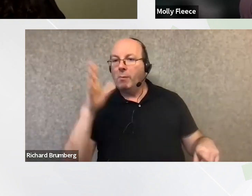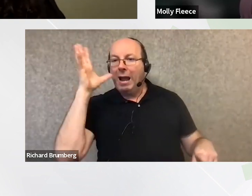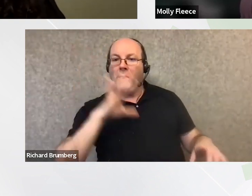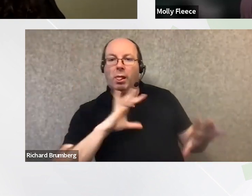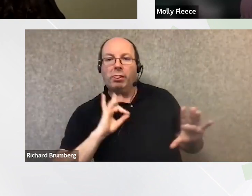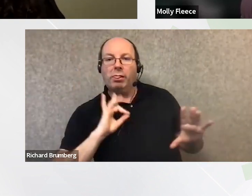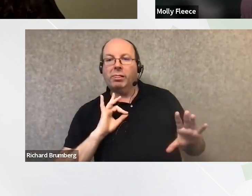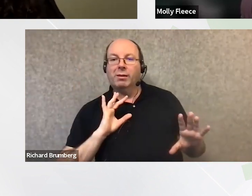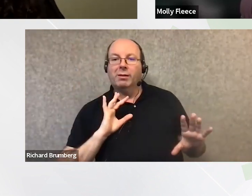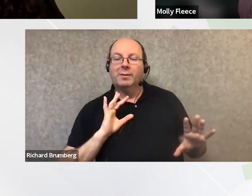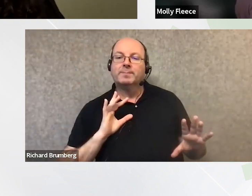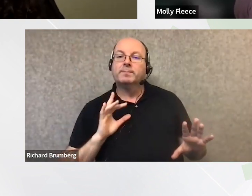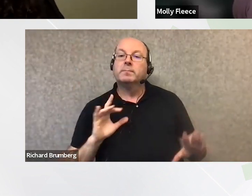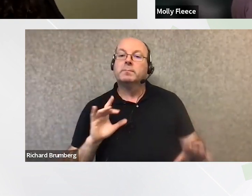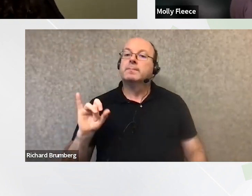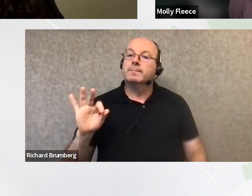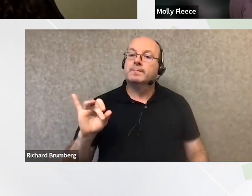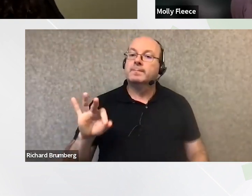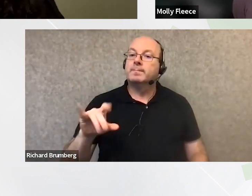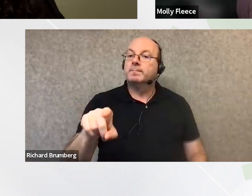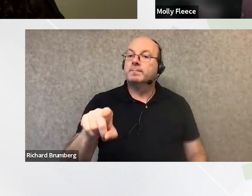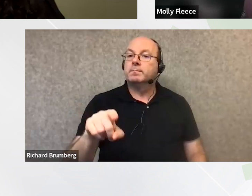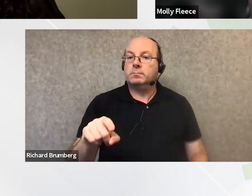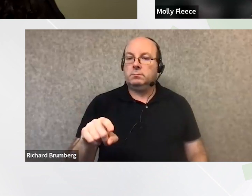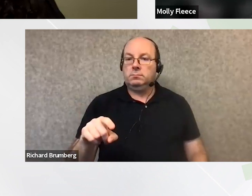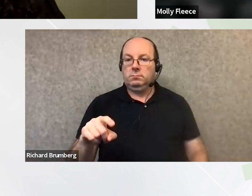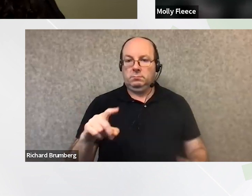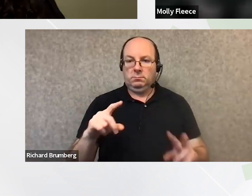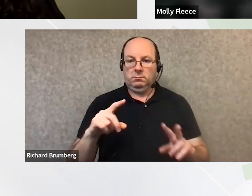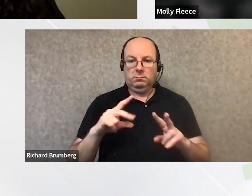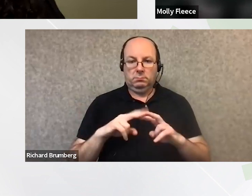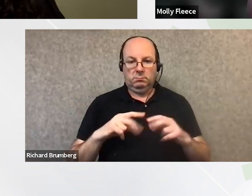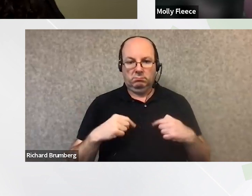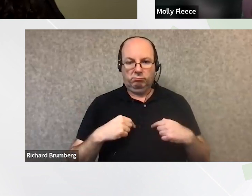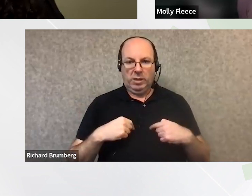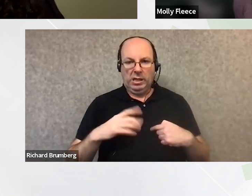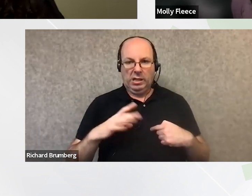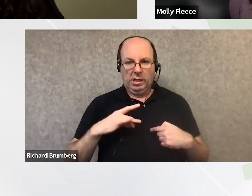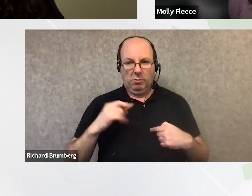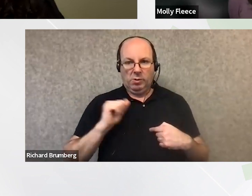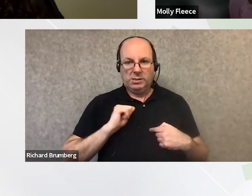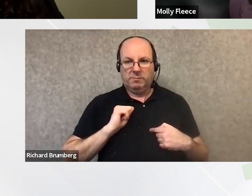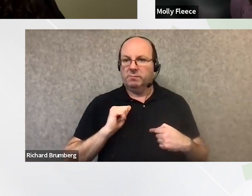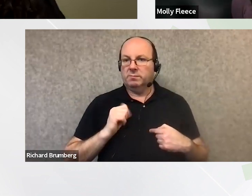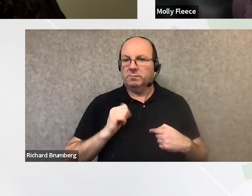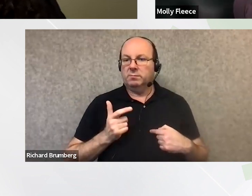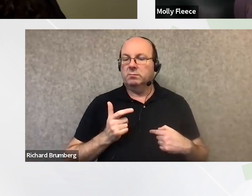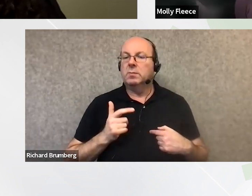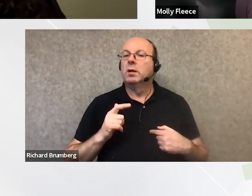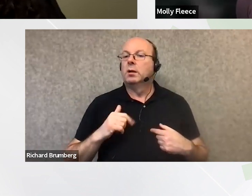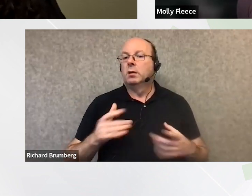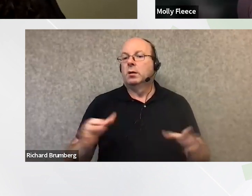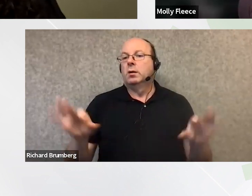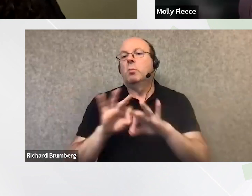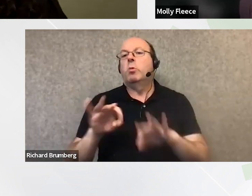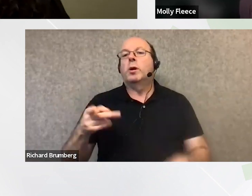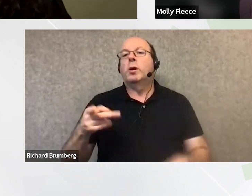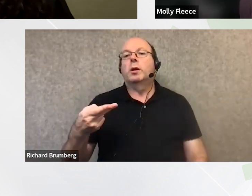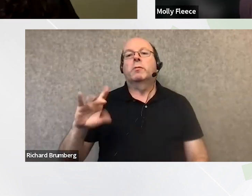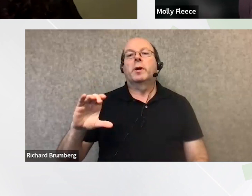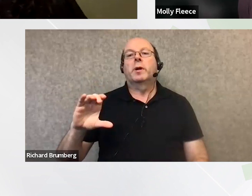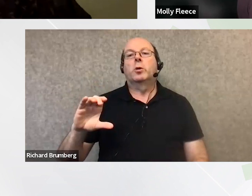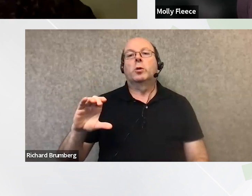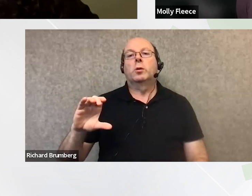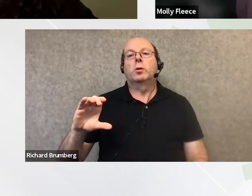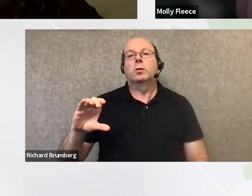think if you have any particular concerns about yourself or why you would not want to get the vaccine, that's where talking to your healthcare provider would be the best option. Sounds